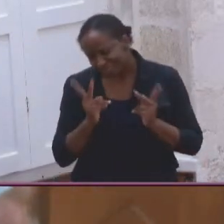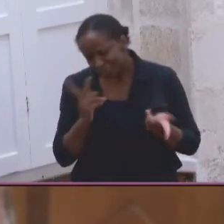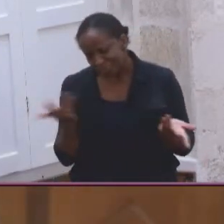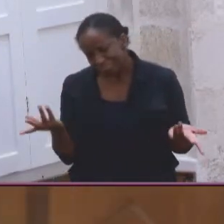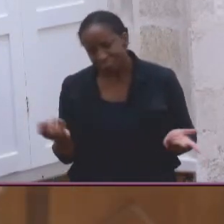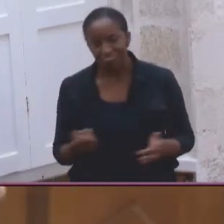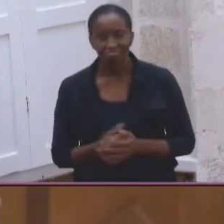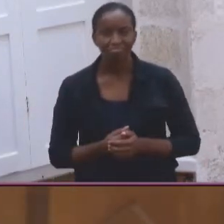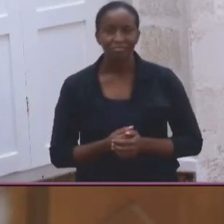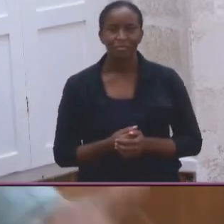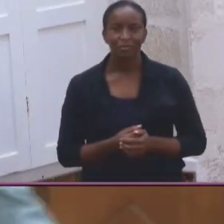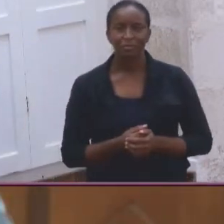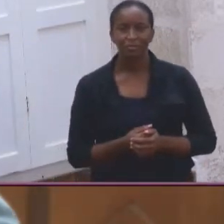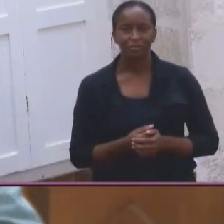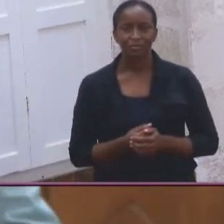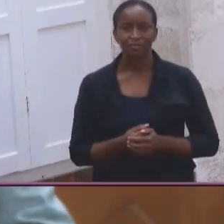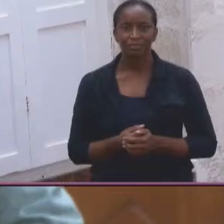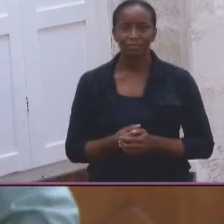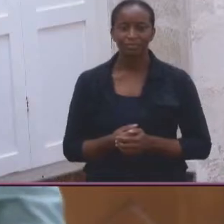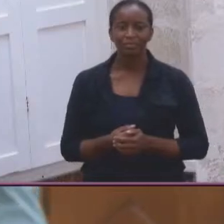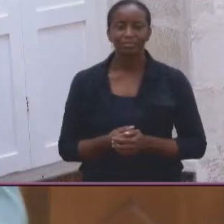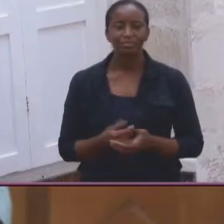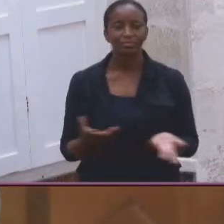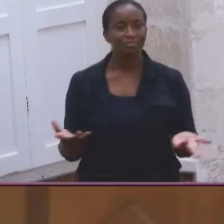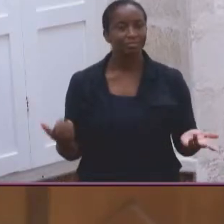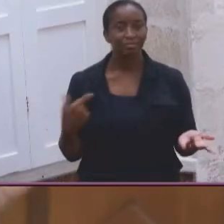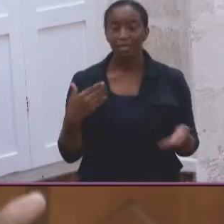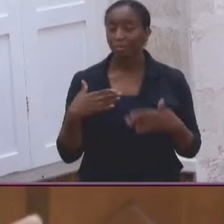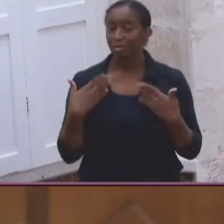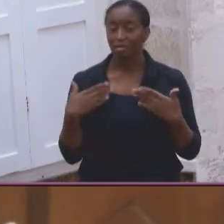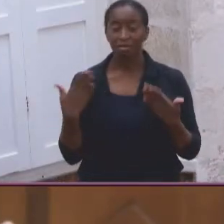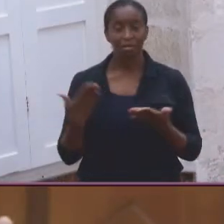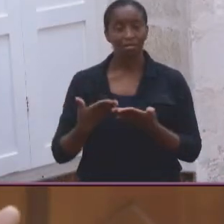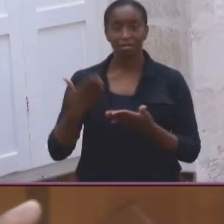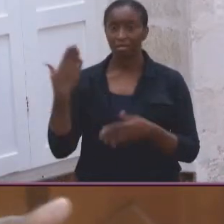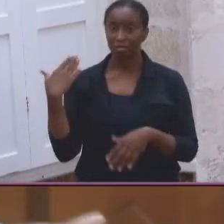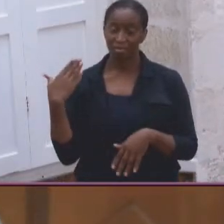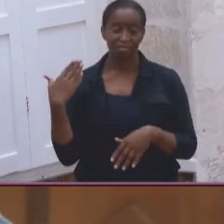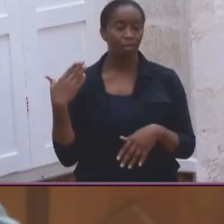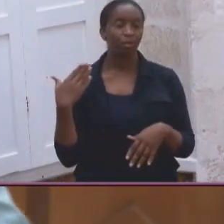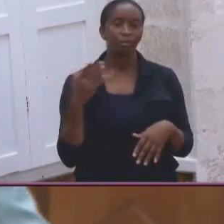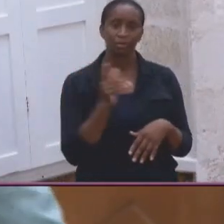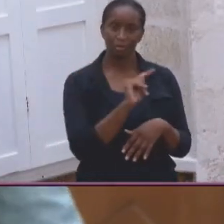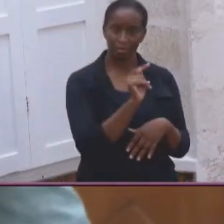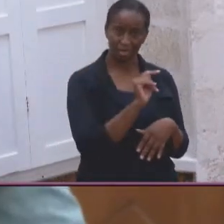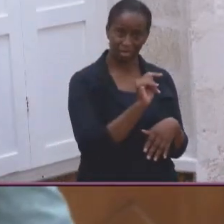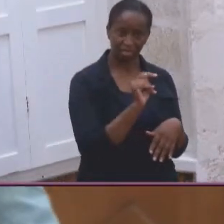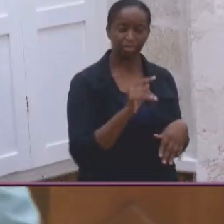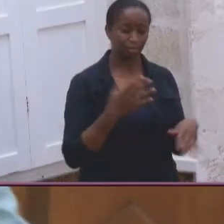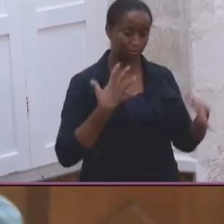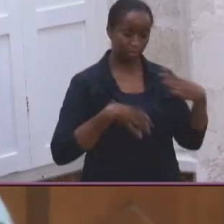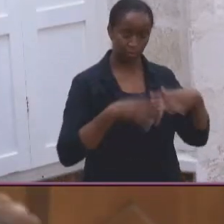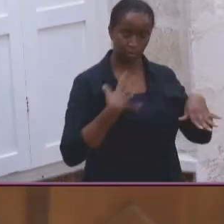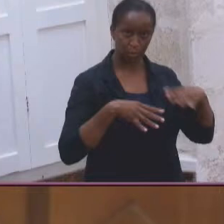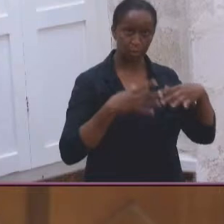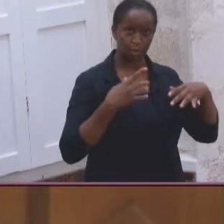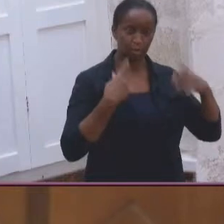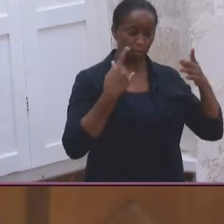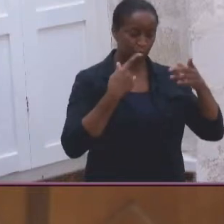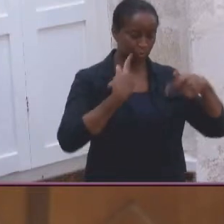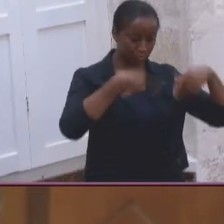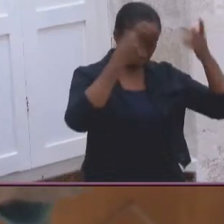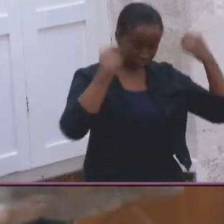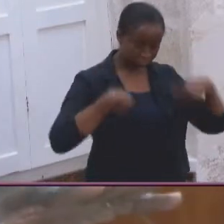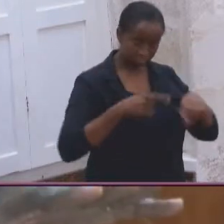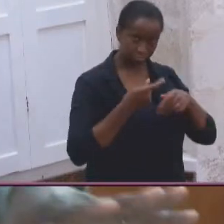the bathroom, or toilet we used to call it, changing our clothes on the wrong side, and coming back